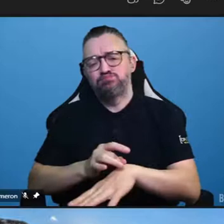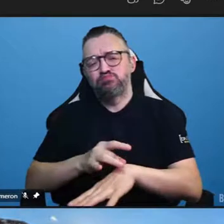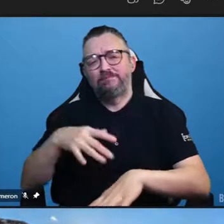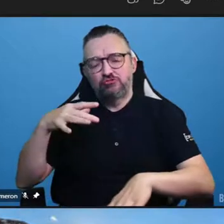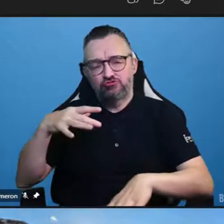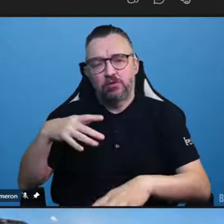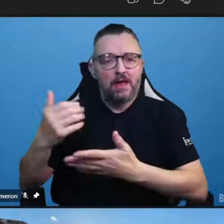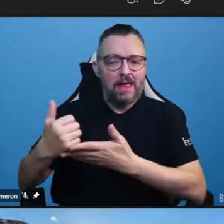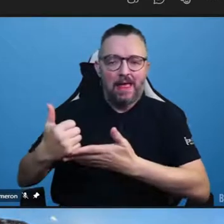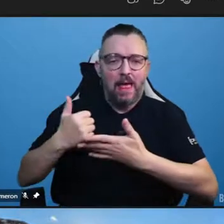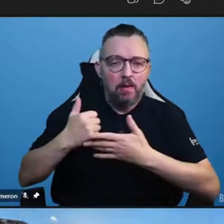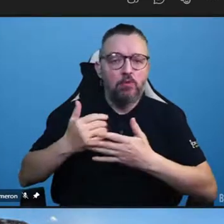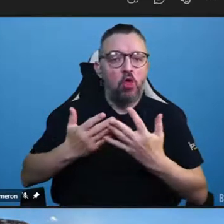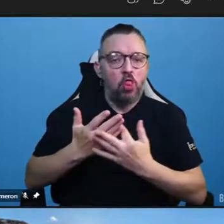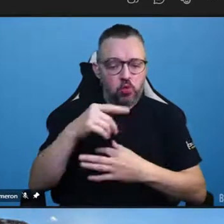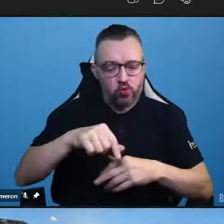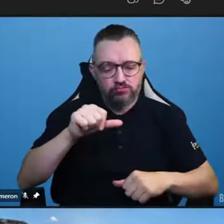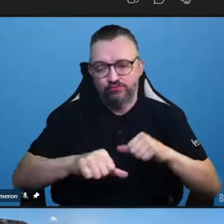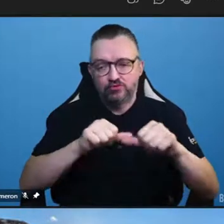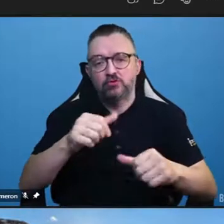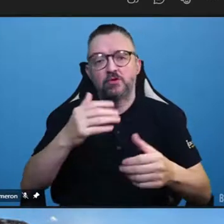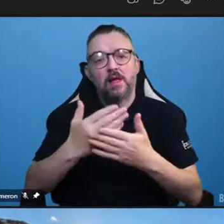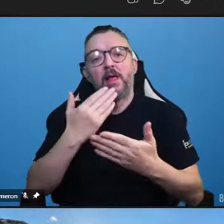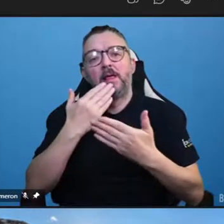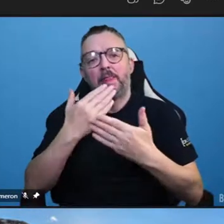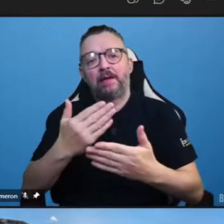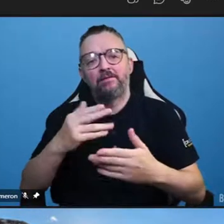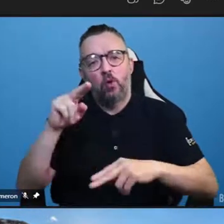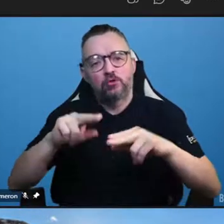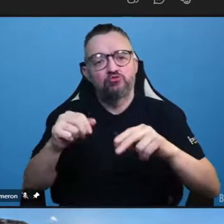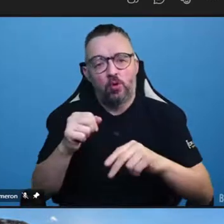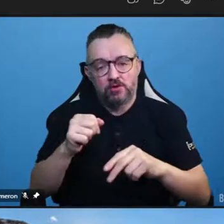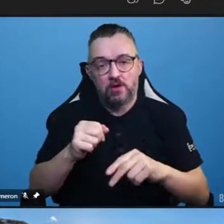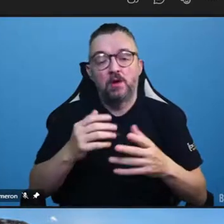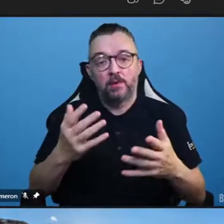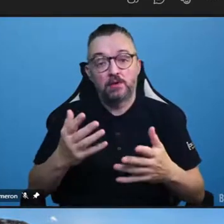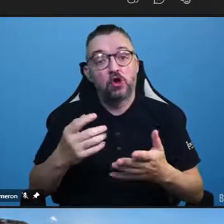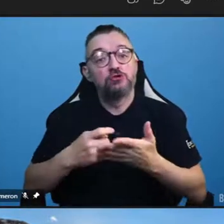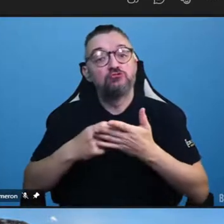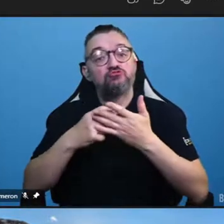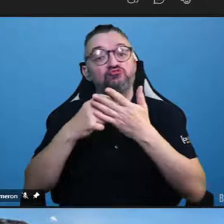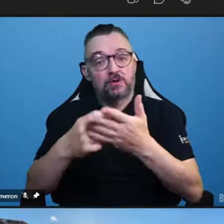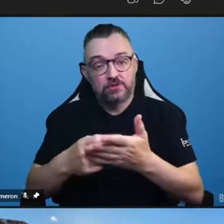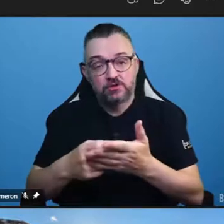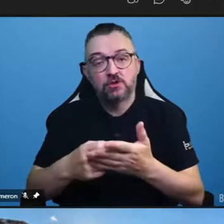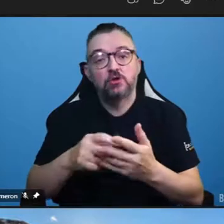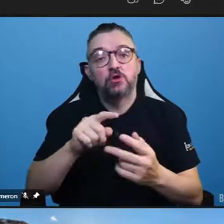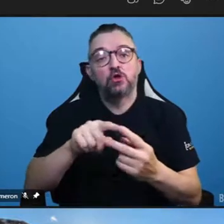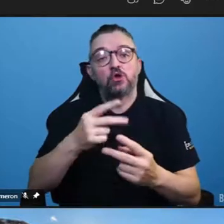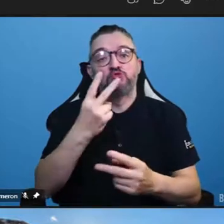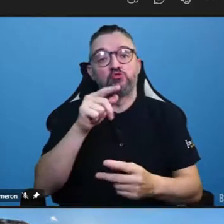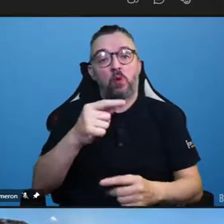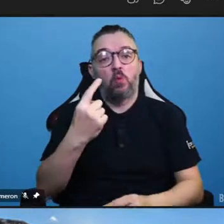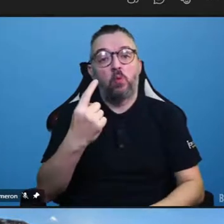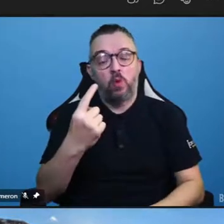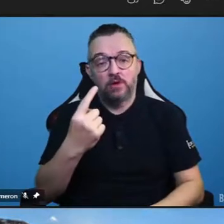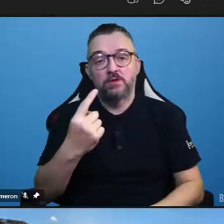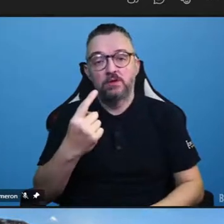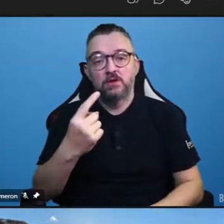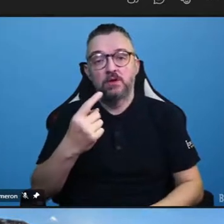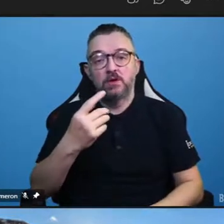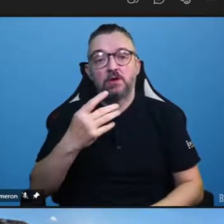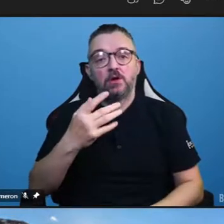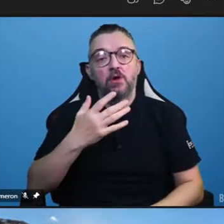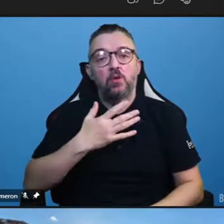us through this exercise greatly. So thanks to Audit Scotland. But in terms of the recommendations at 2.1, looking for